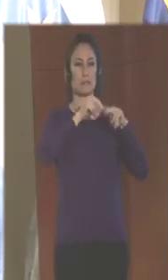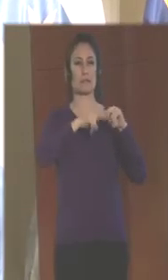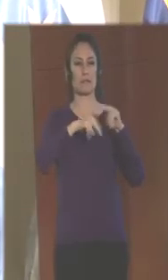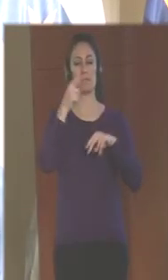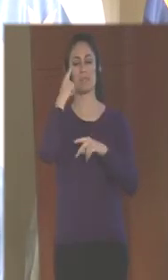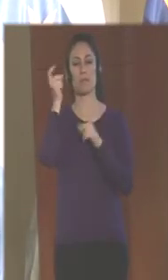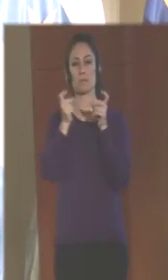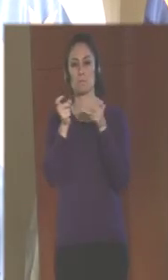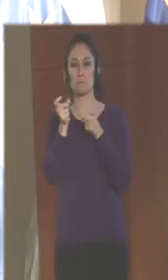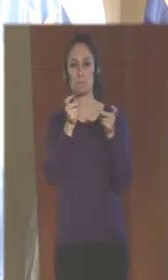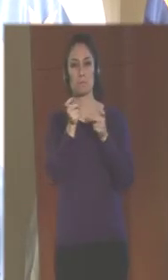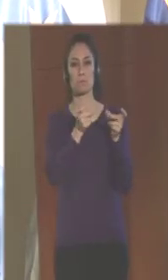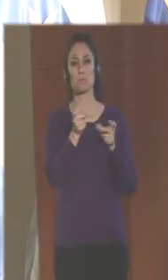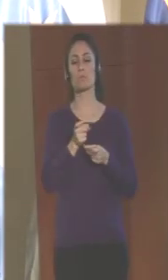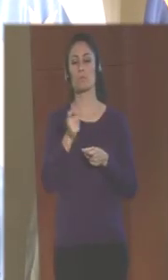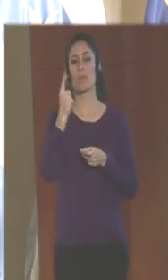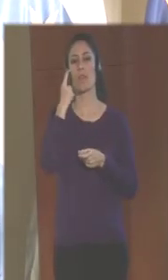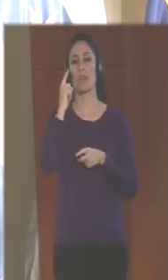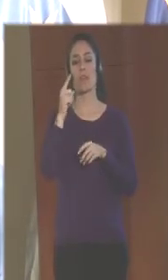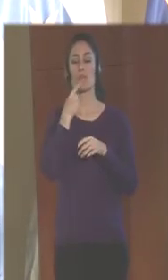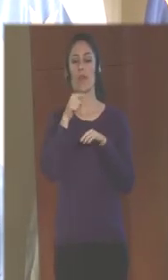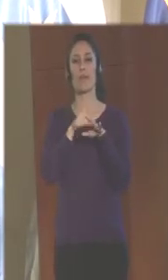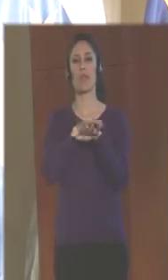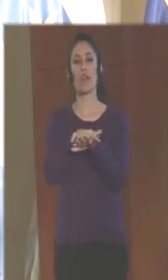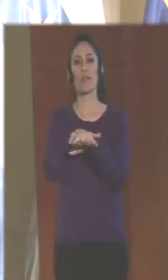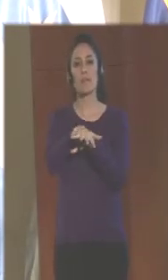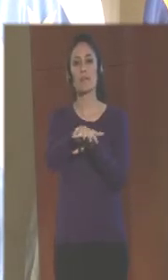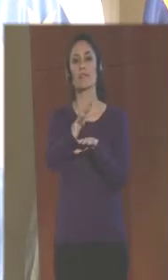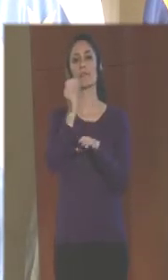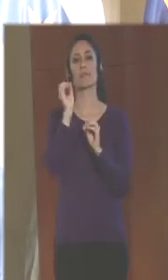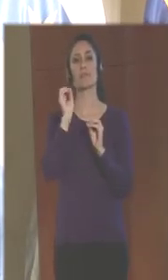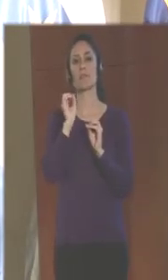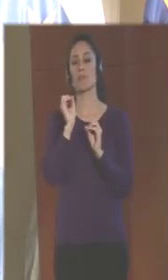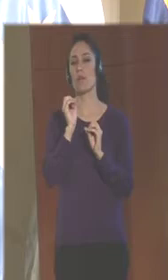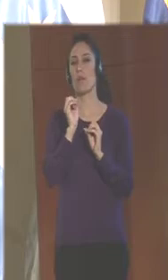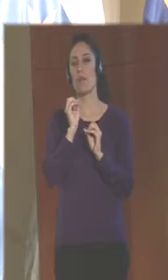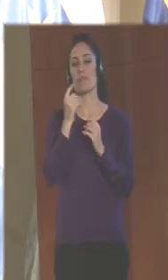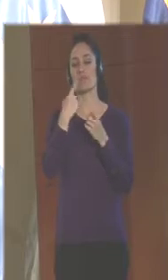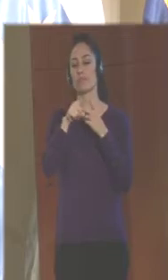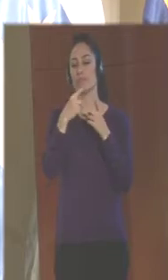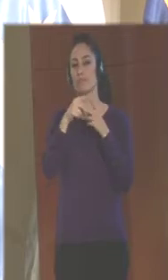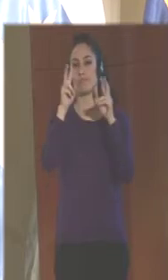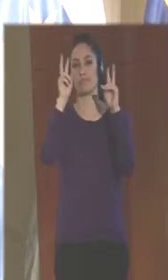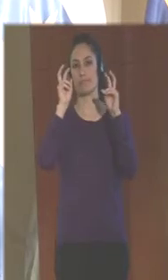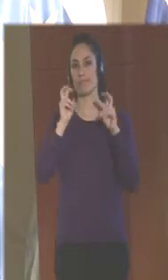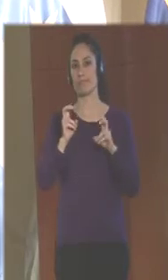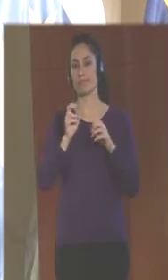in infrastructure works to control rivers,